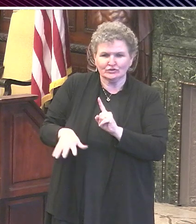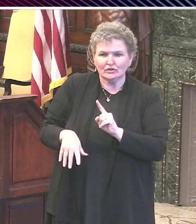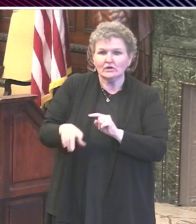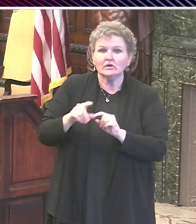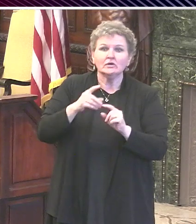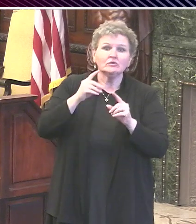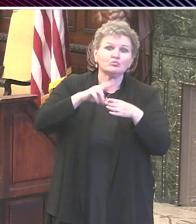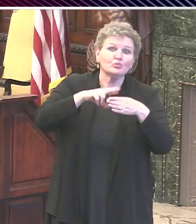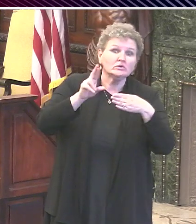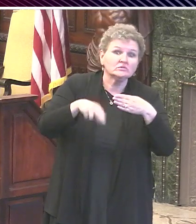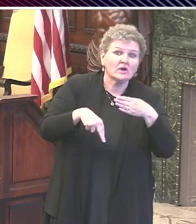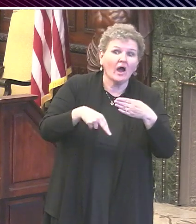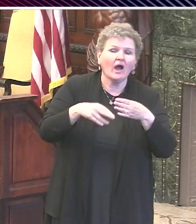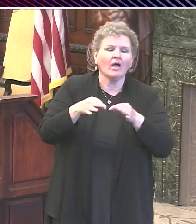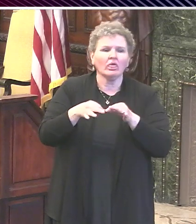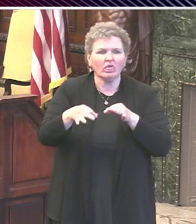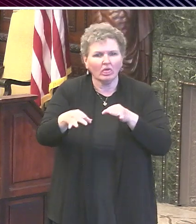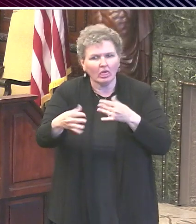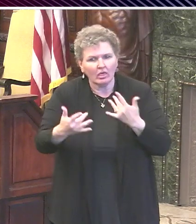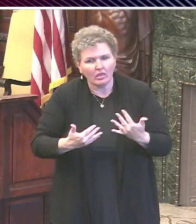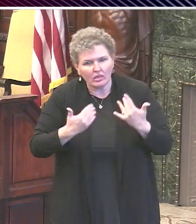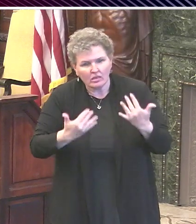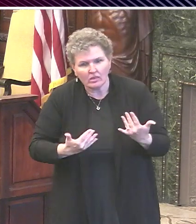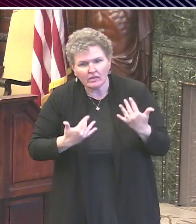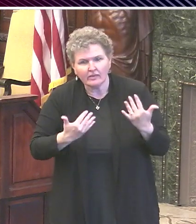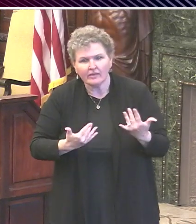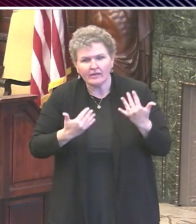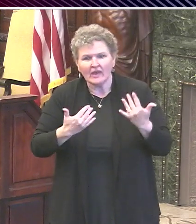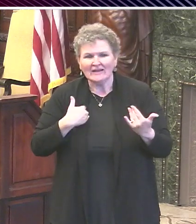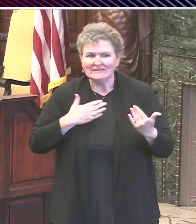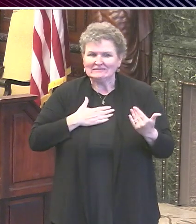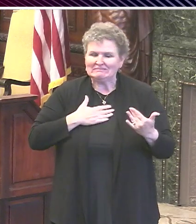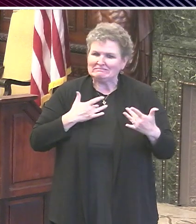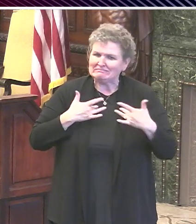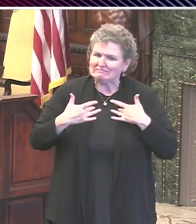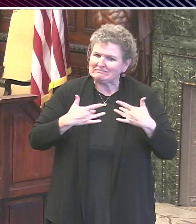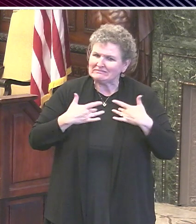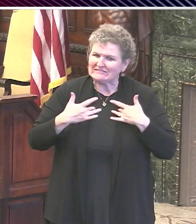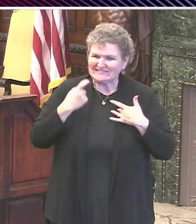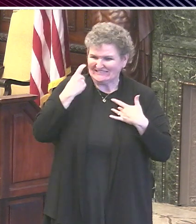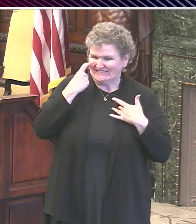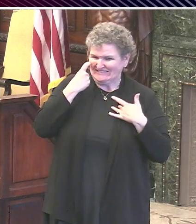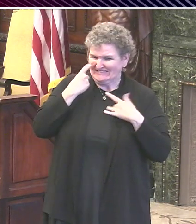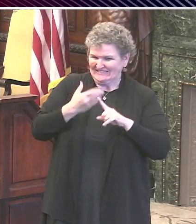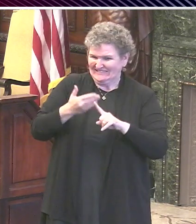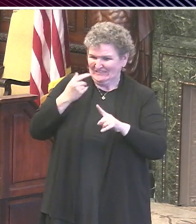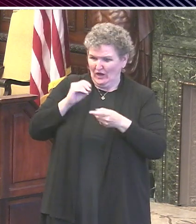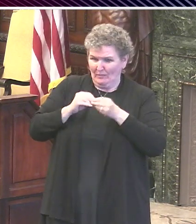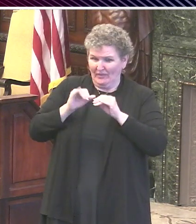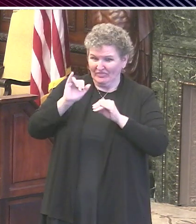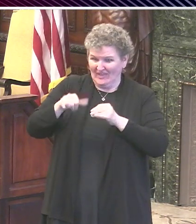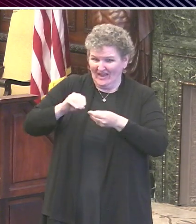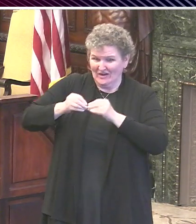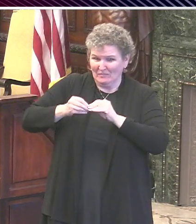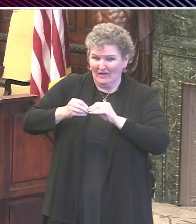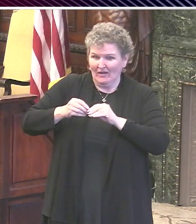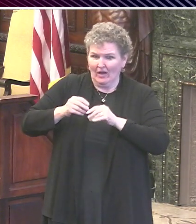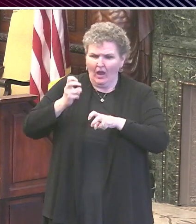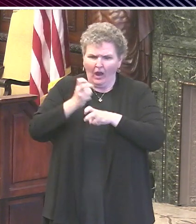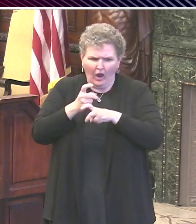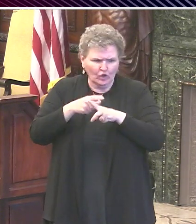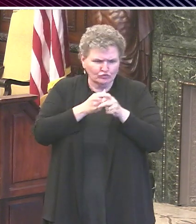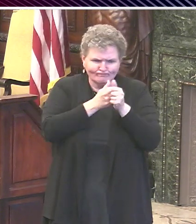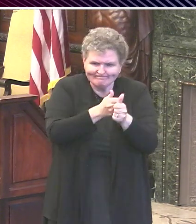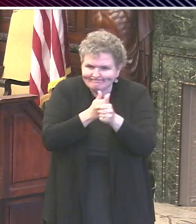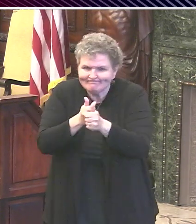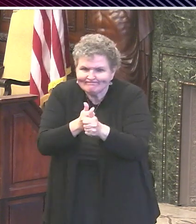department. I'm getting concerned that delays in the reporting may make it harder for us to be able to track our data trends. They maybe influence our